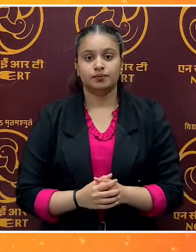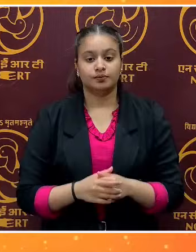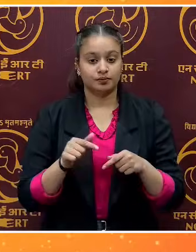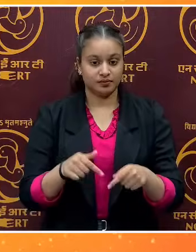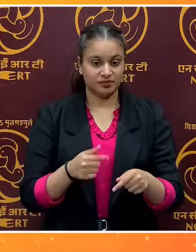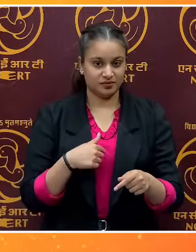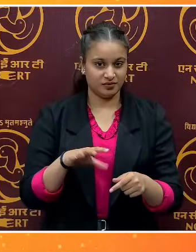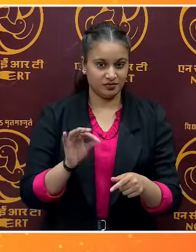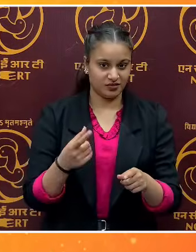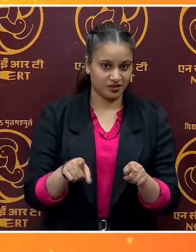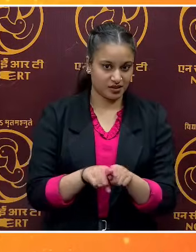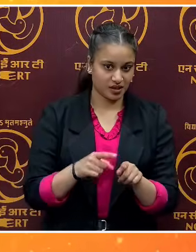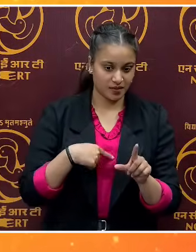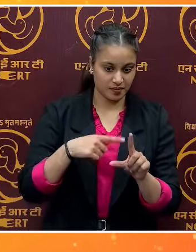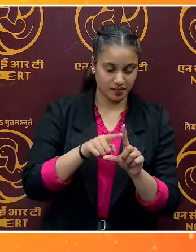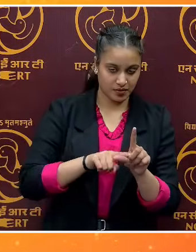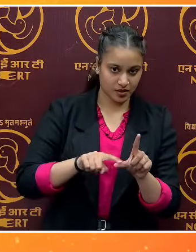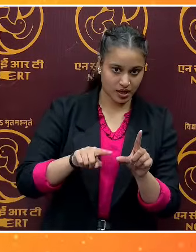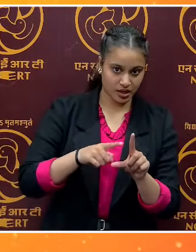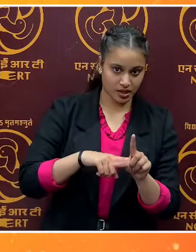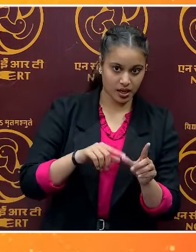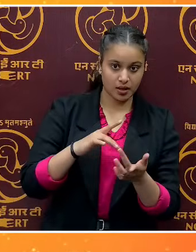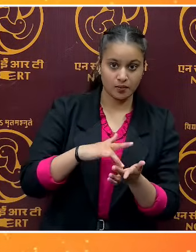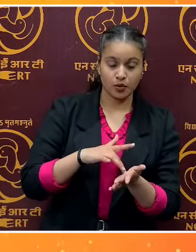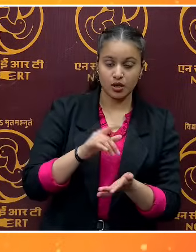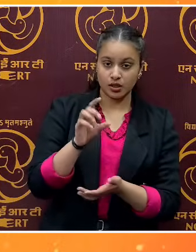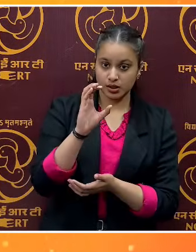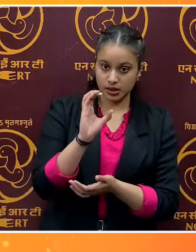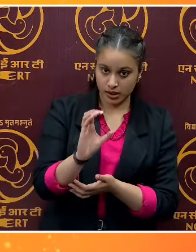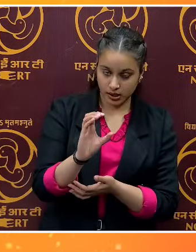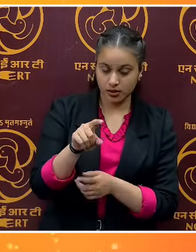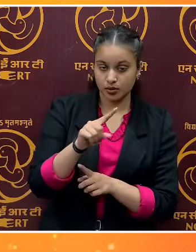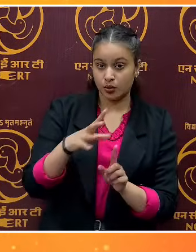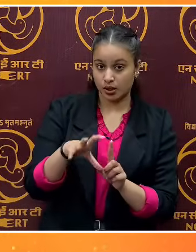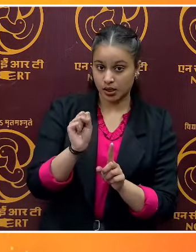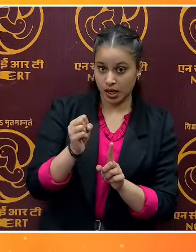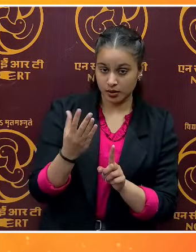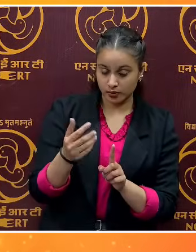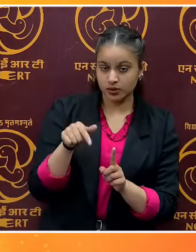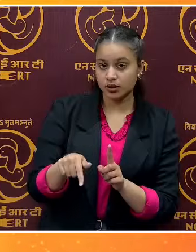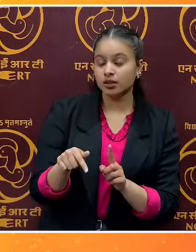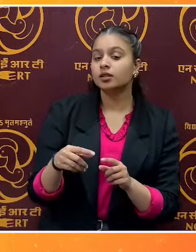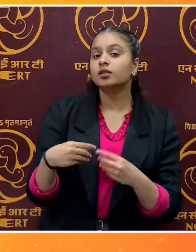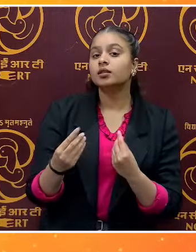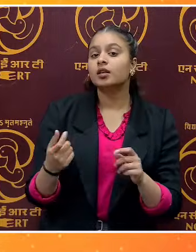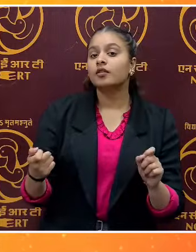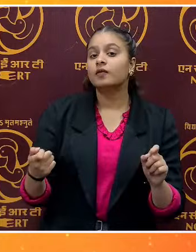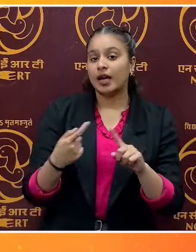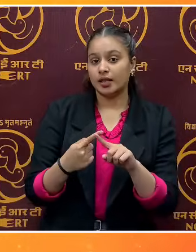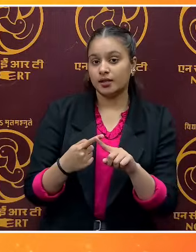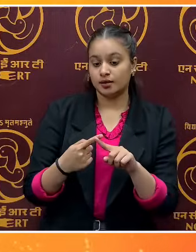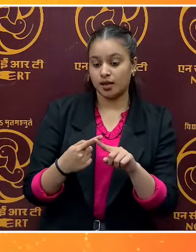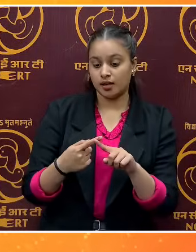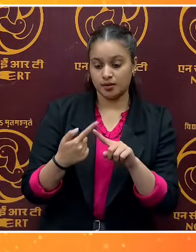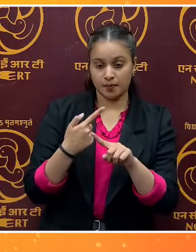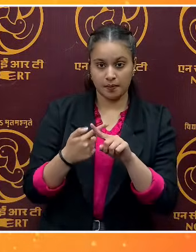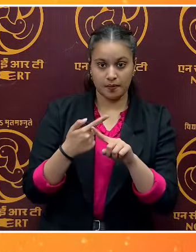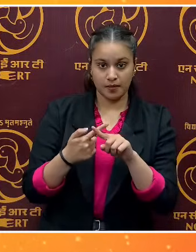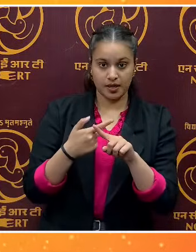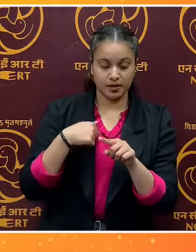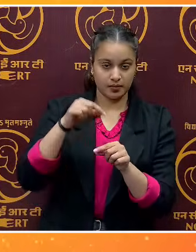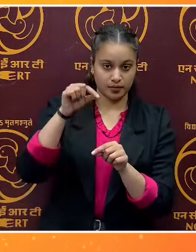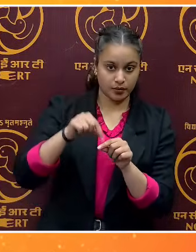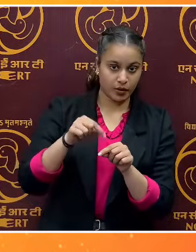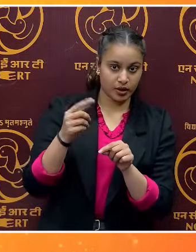By taking right angle at C, exactly you will find that it will intersect at this point,